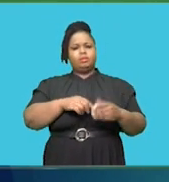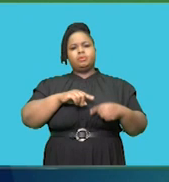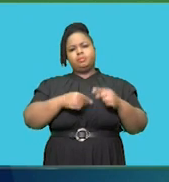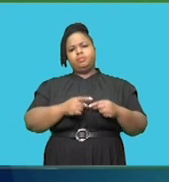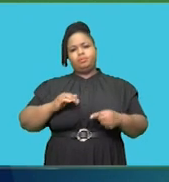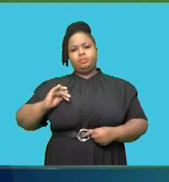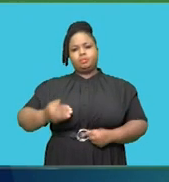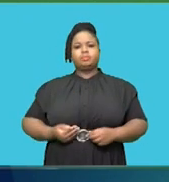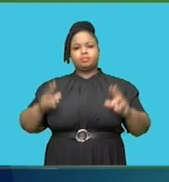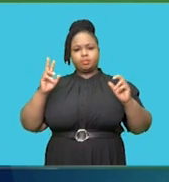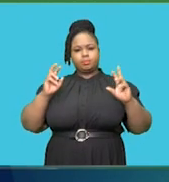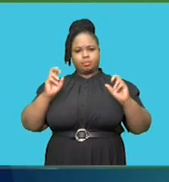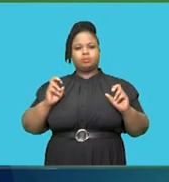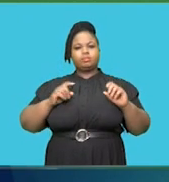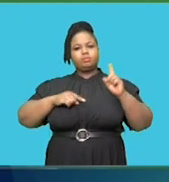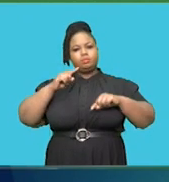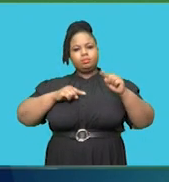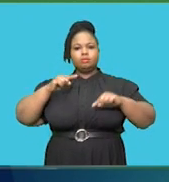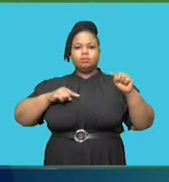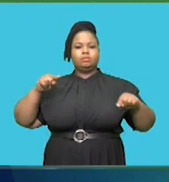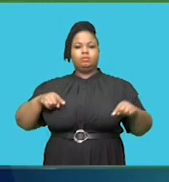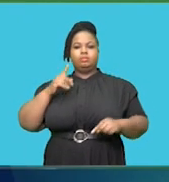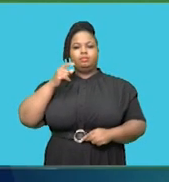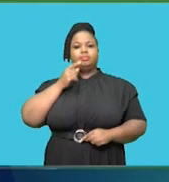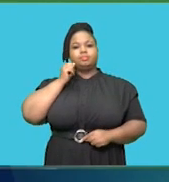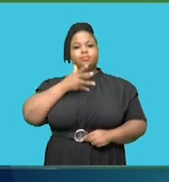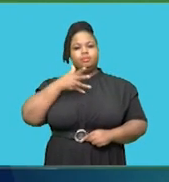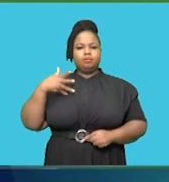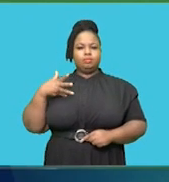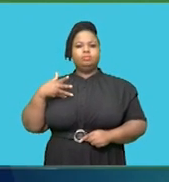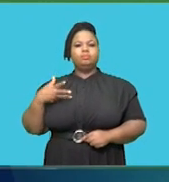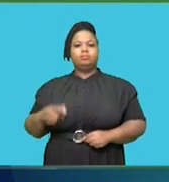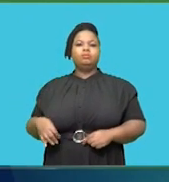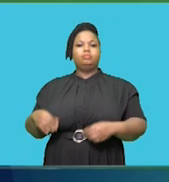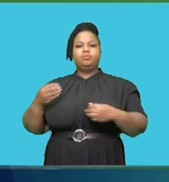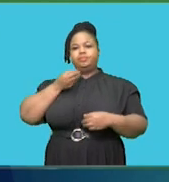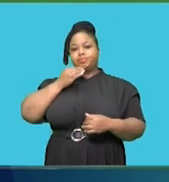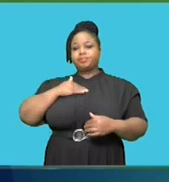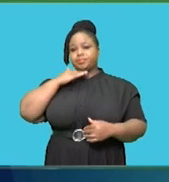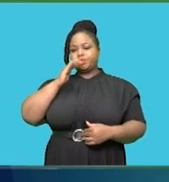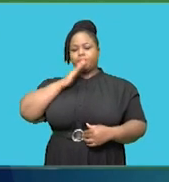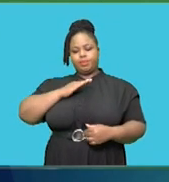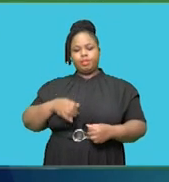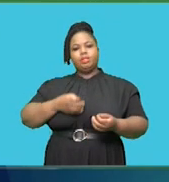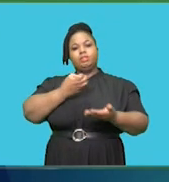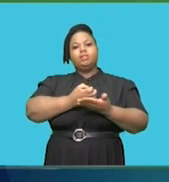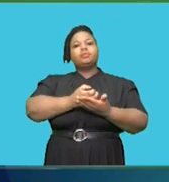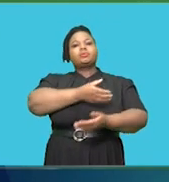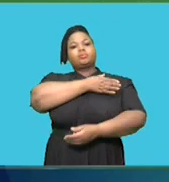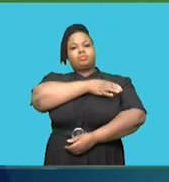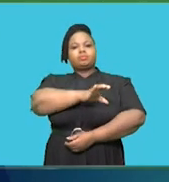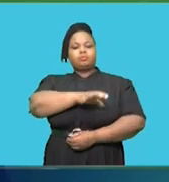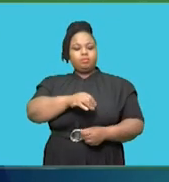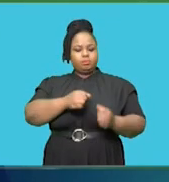our diverse communities, from gender-based violence and food security to economic empowerment and the fight for